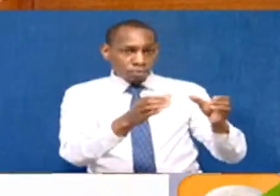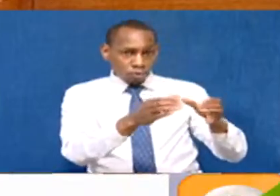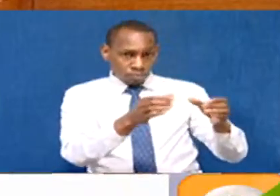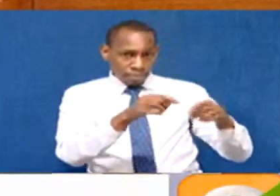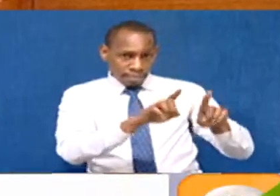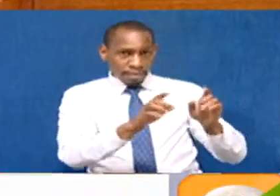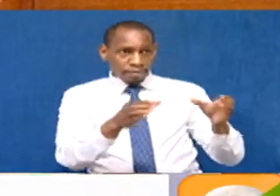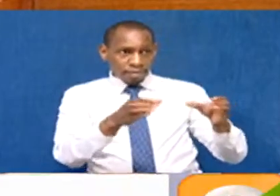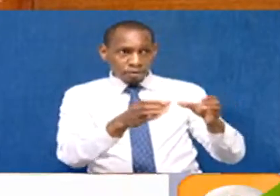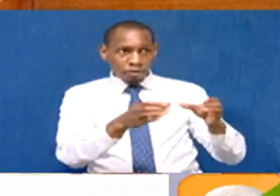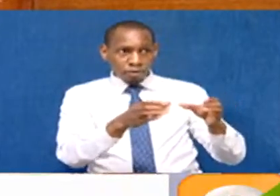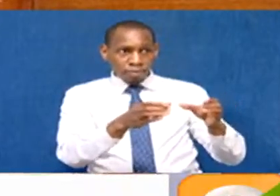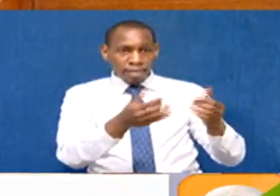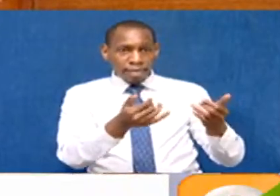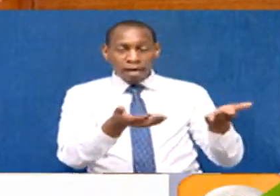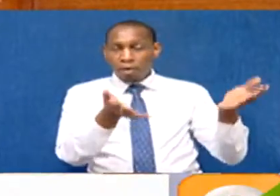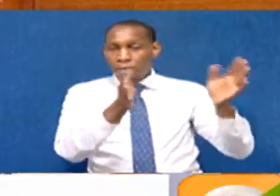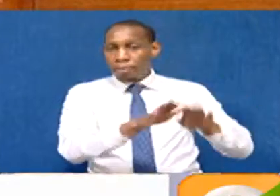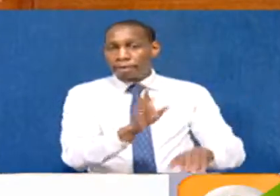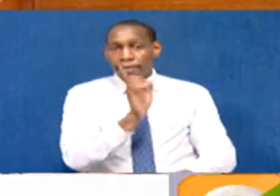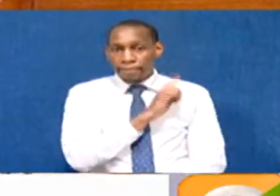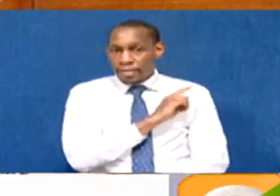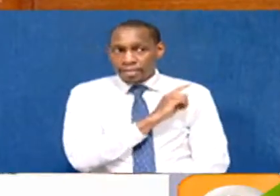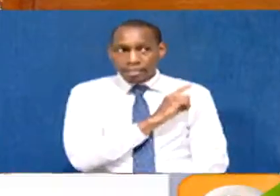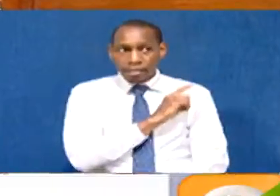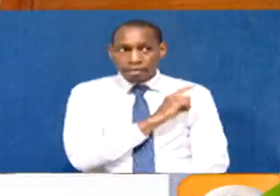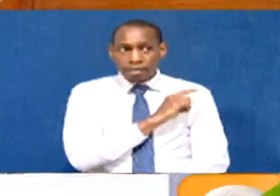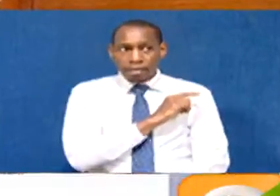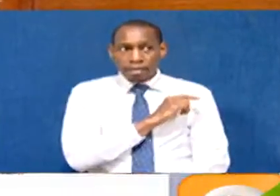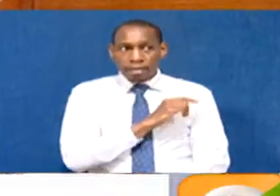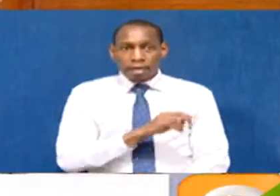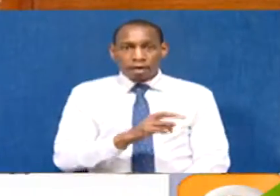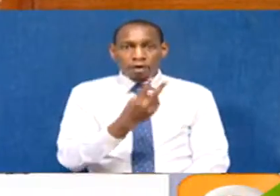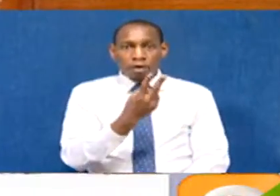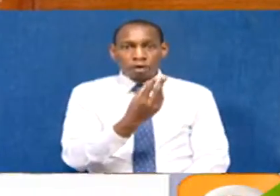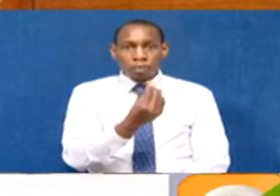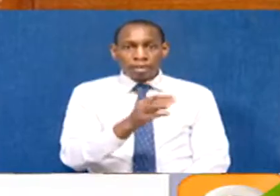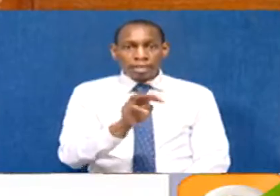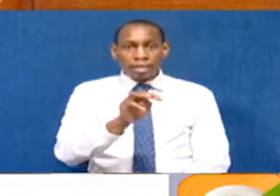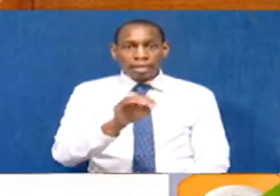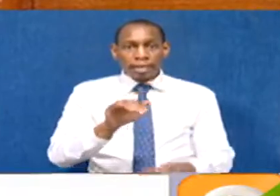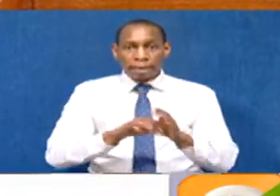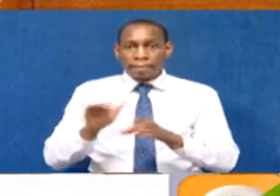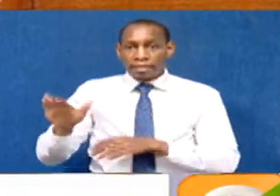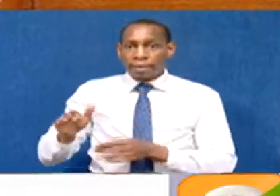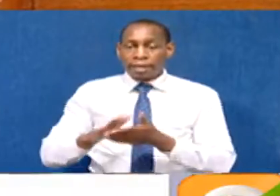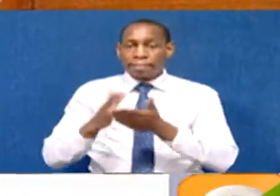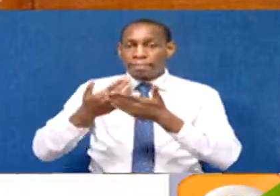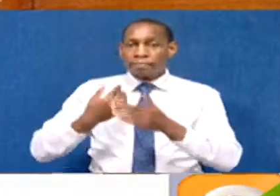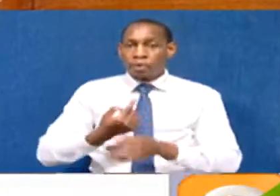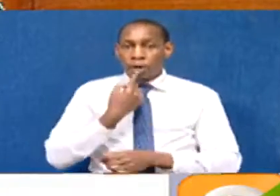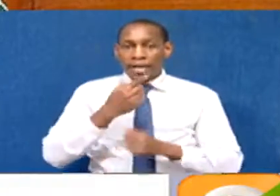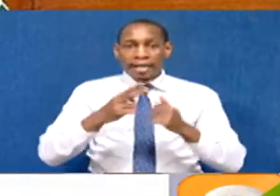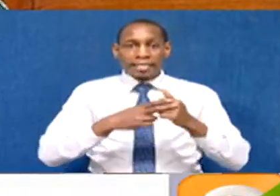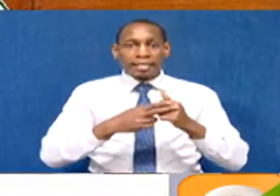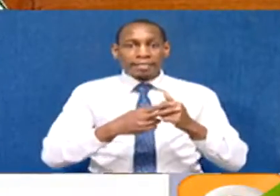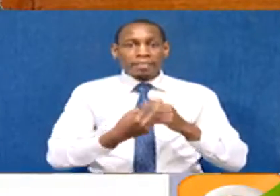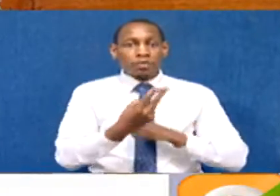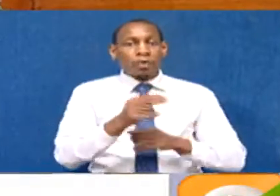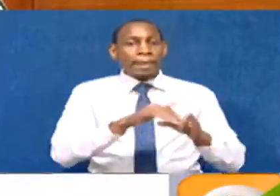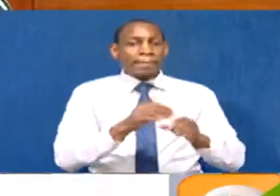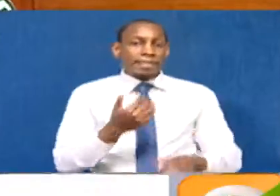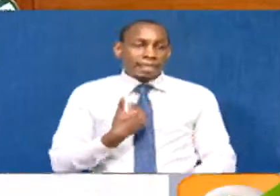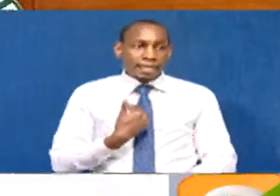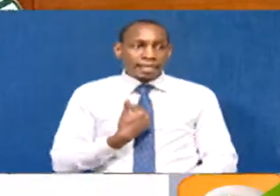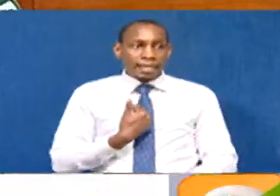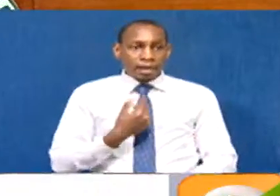The party is completely now finished. I mean, we have just about 20 members of parliament, and we had 172 members of parliament. So